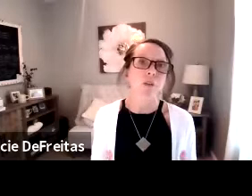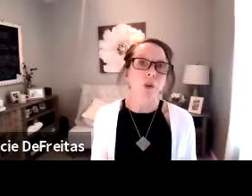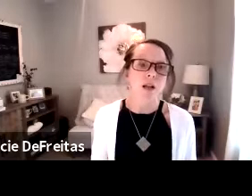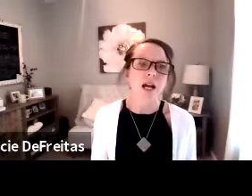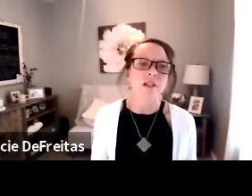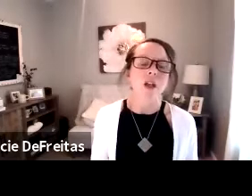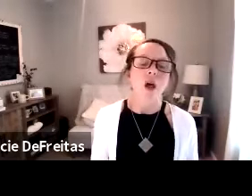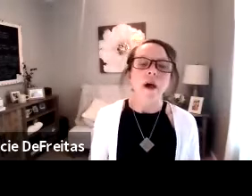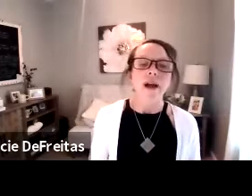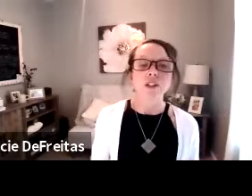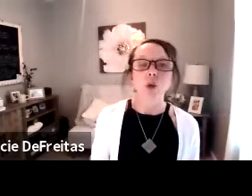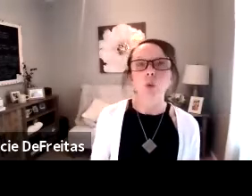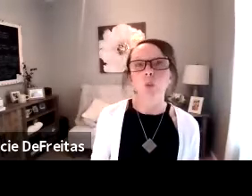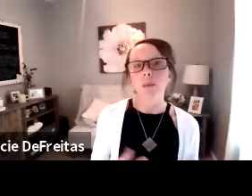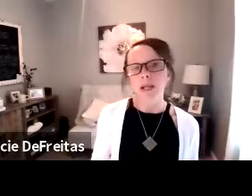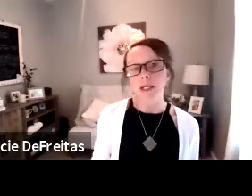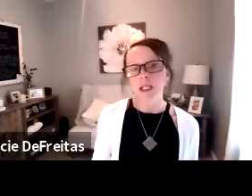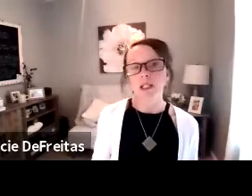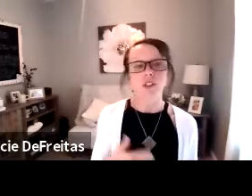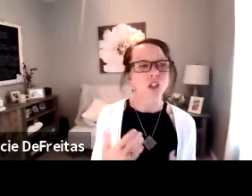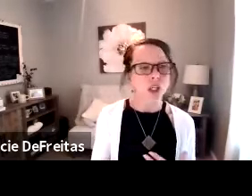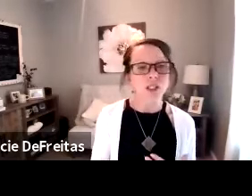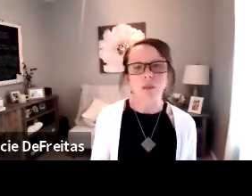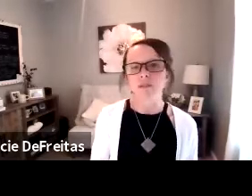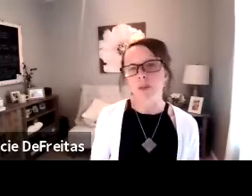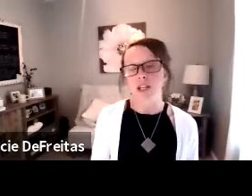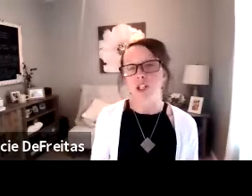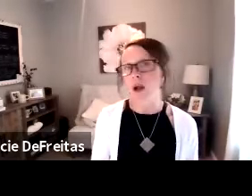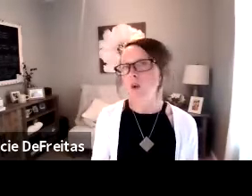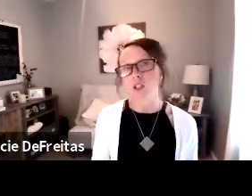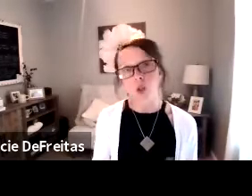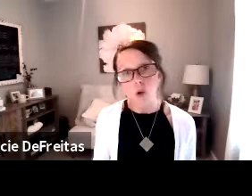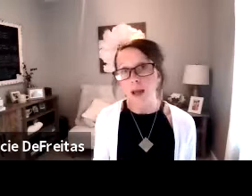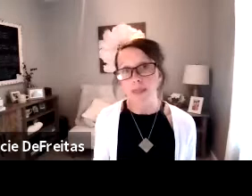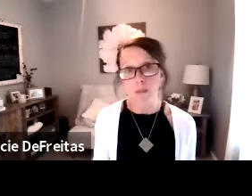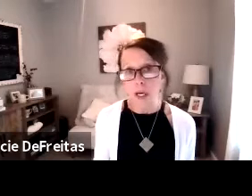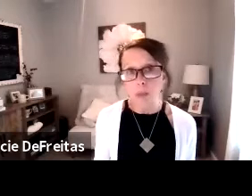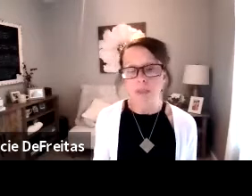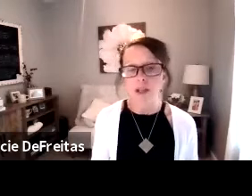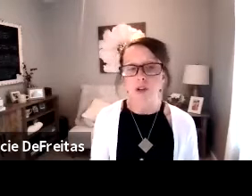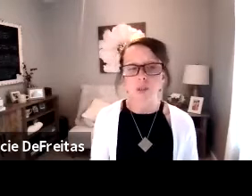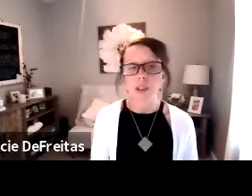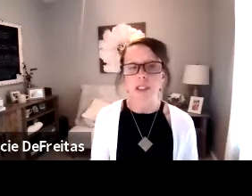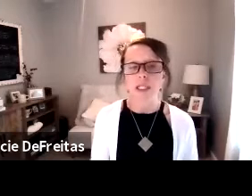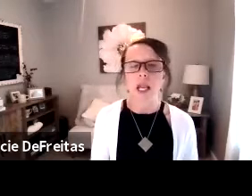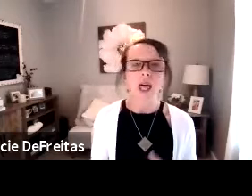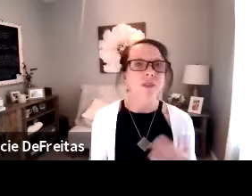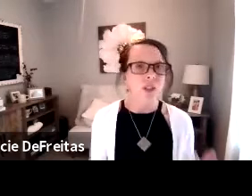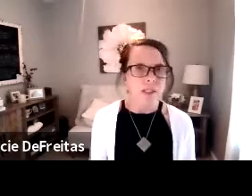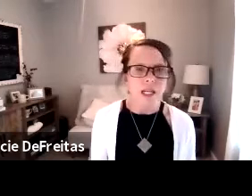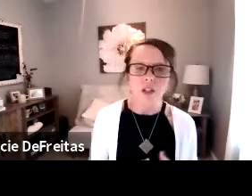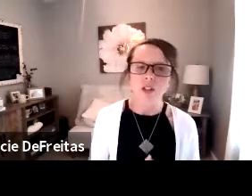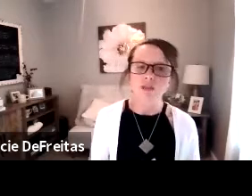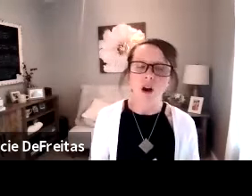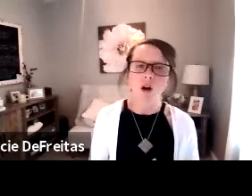the interactive process. And so what might be needed is to share some information about what's known about the impairment that you're experiencing,